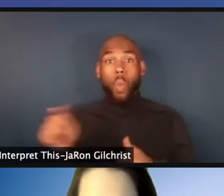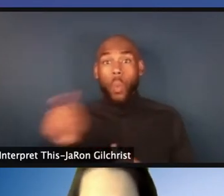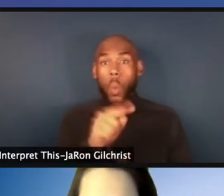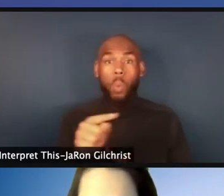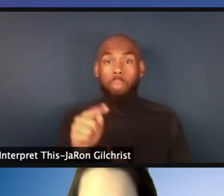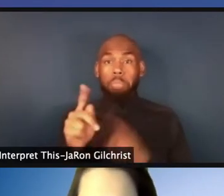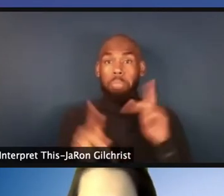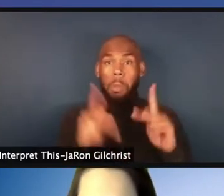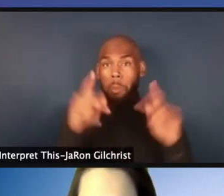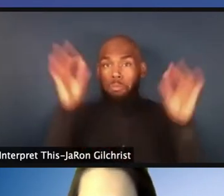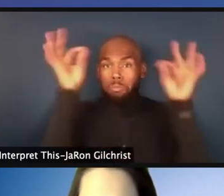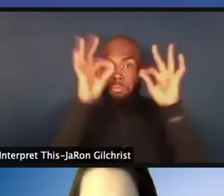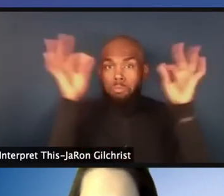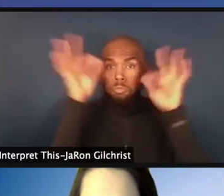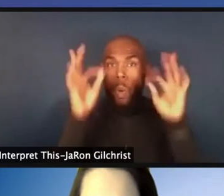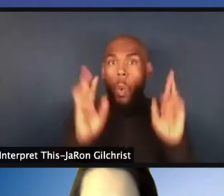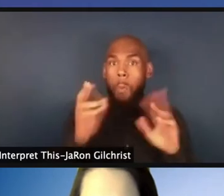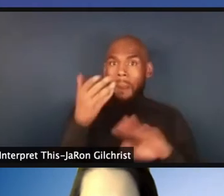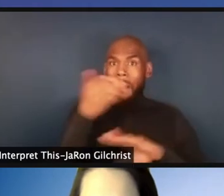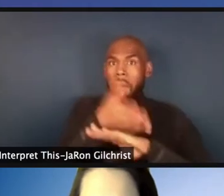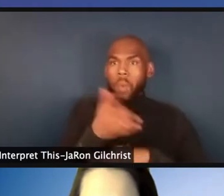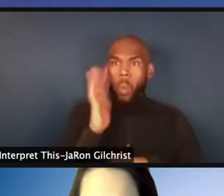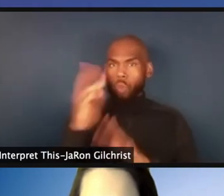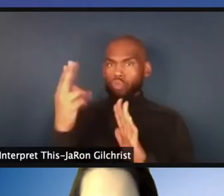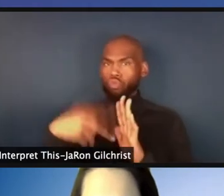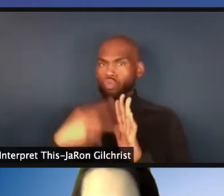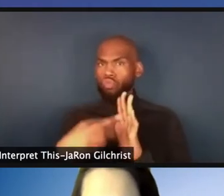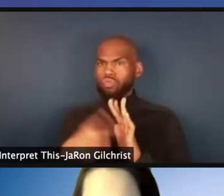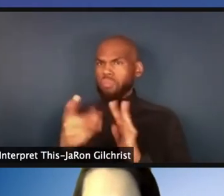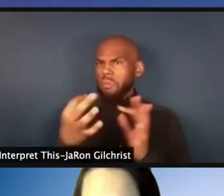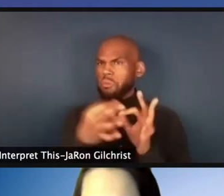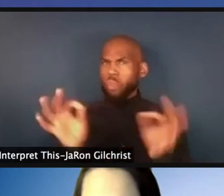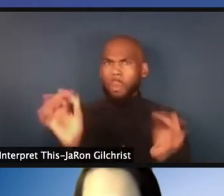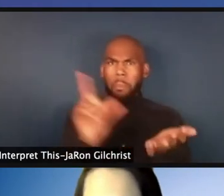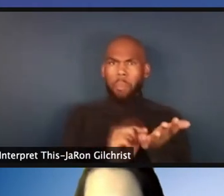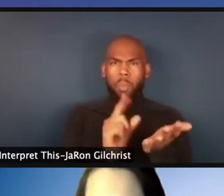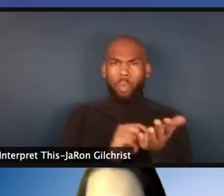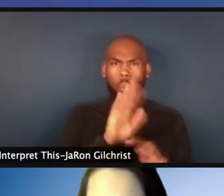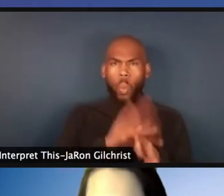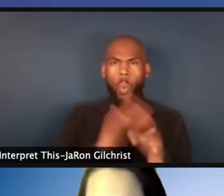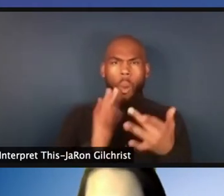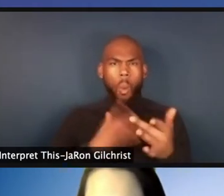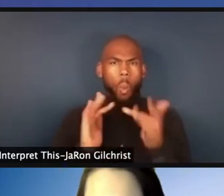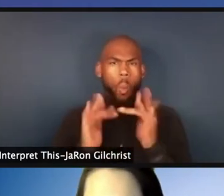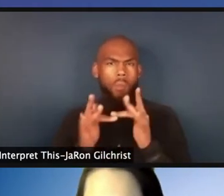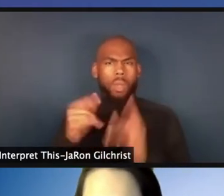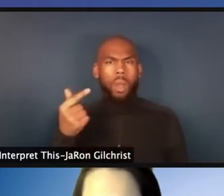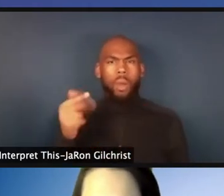webinar, you will go take a chance to read it. It is free and published on the Groundwater website, but